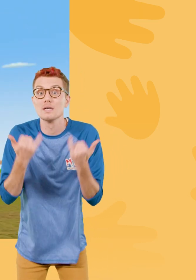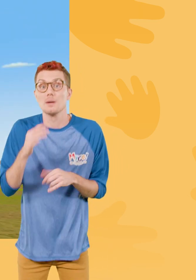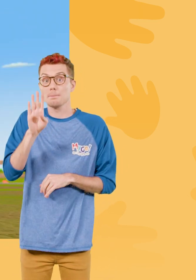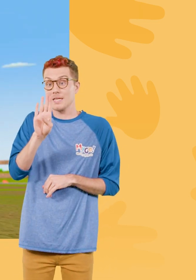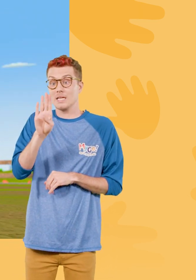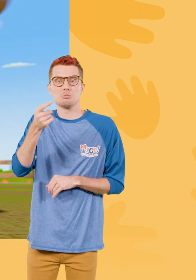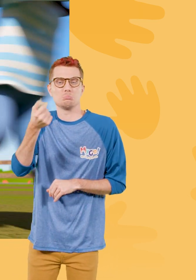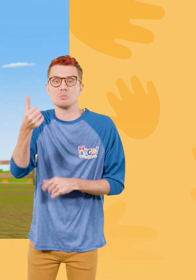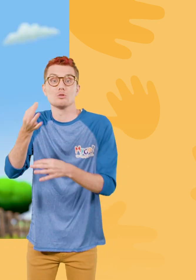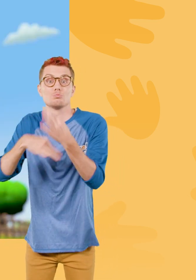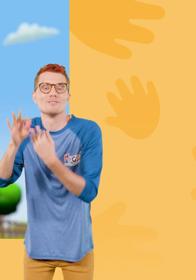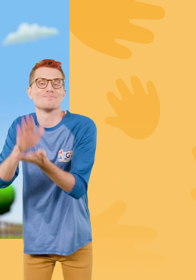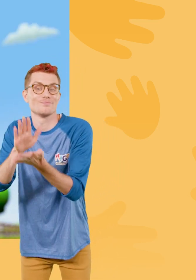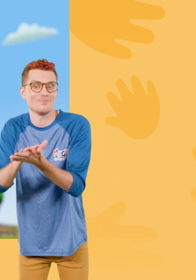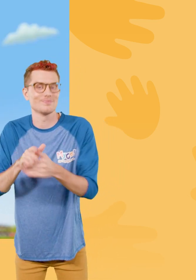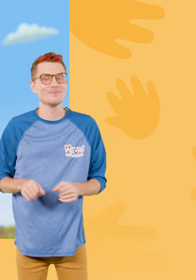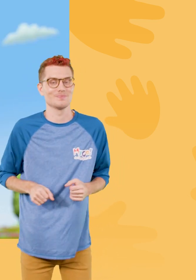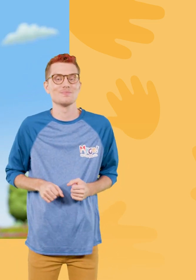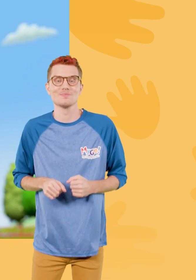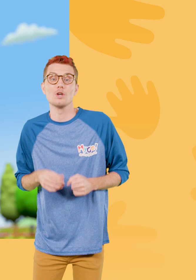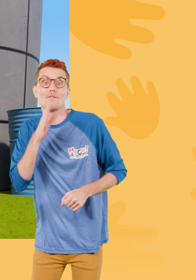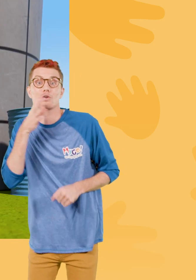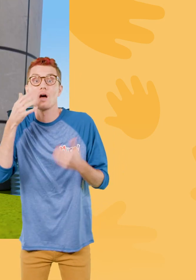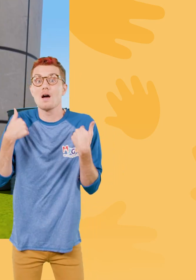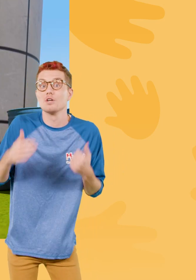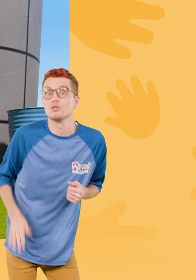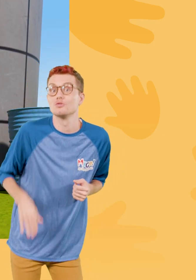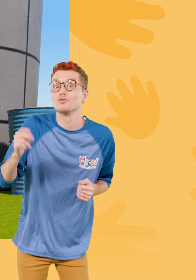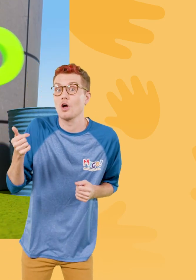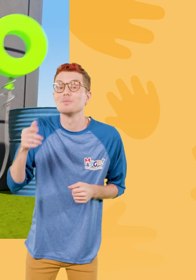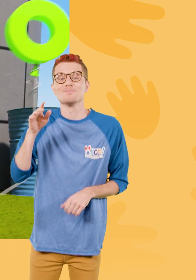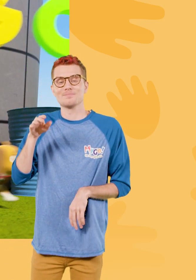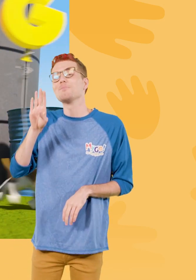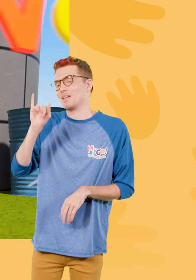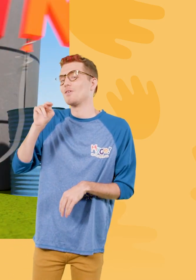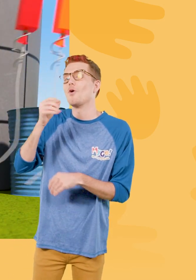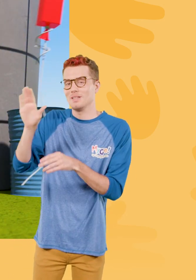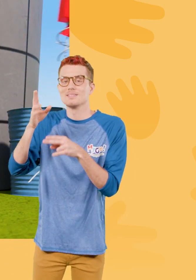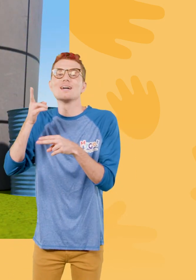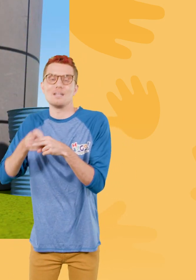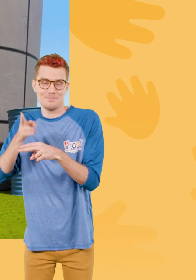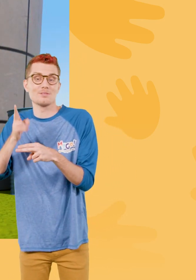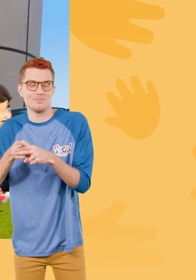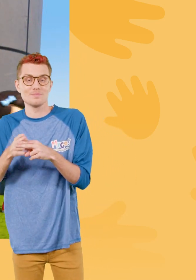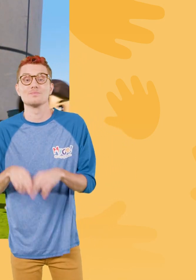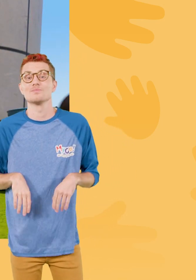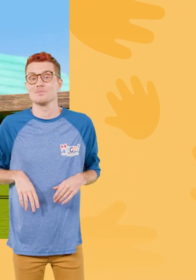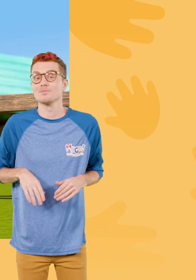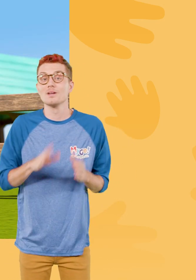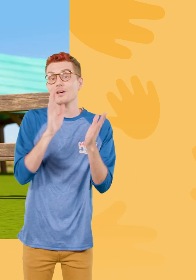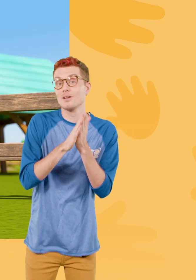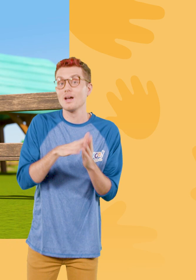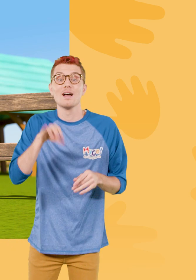Leave out the B and clap instead. There was a farmer who had a dog, and Bingo was his